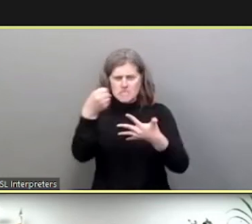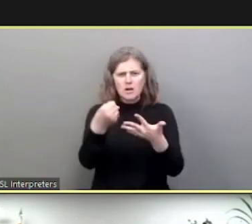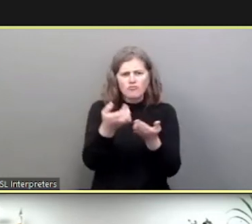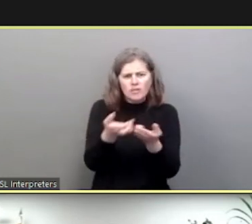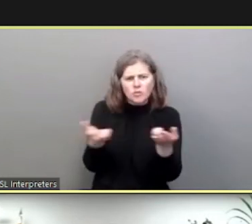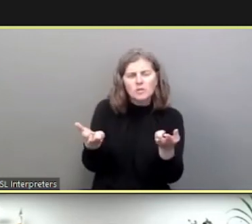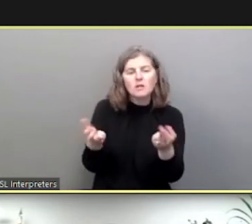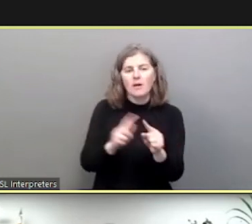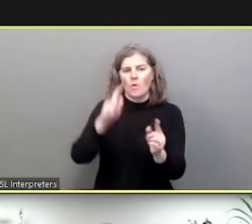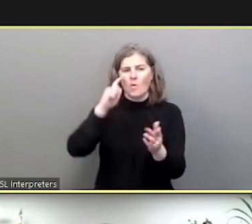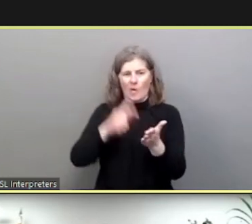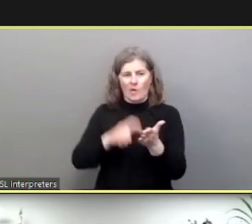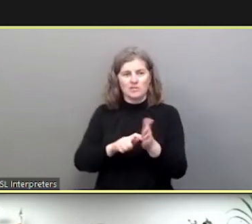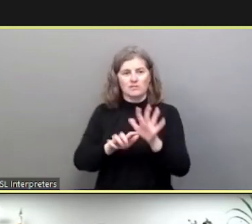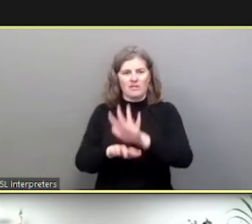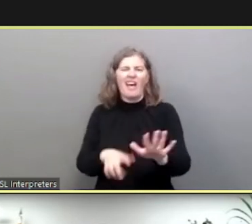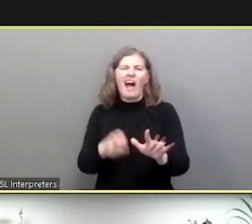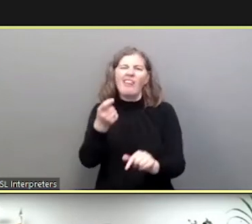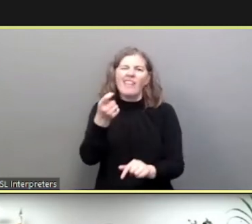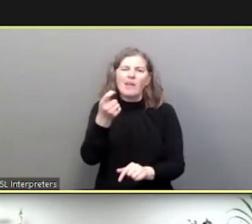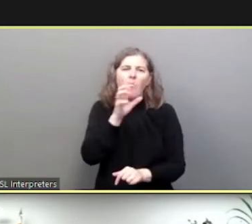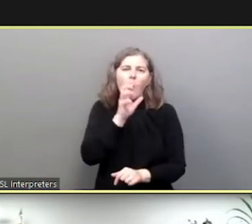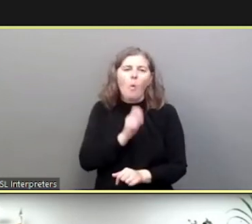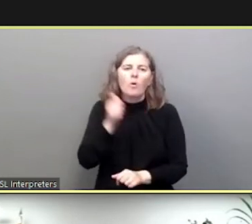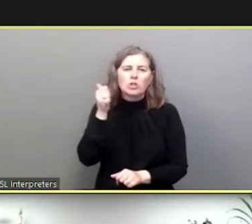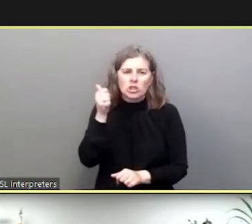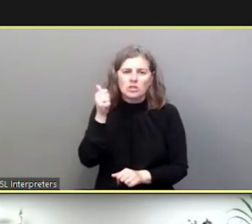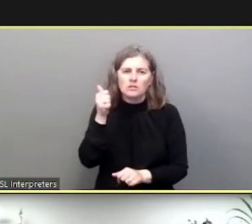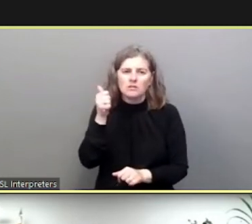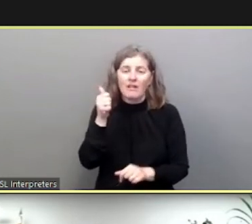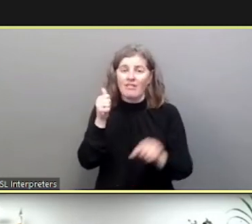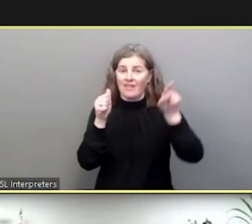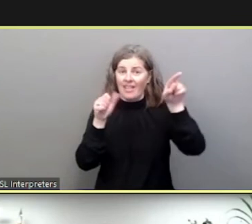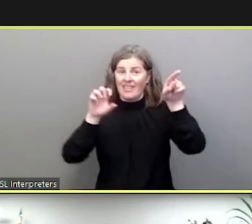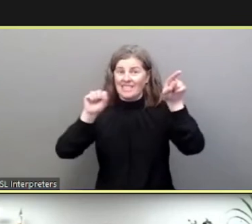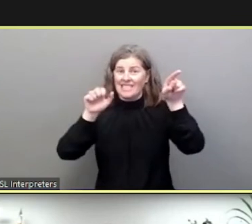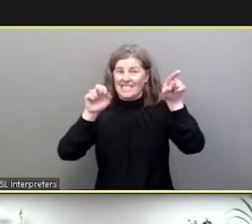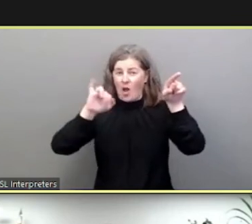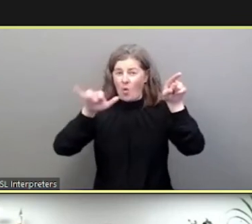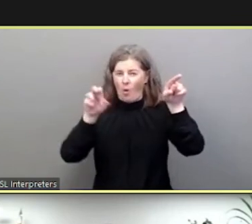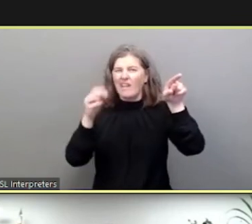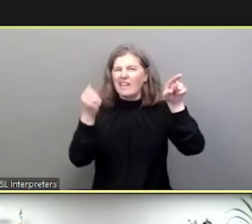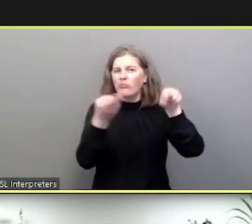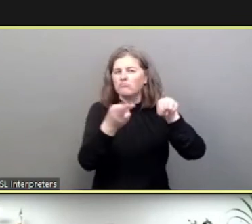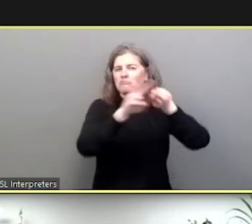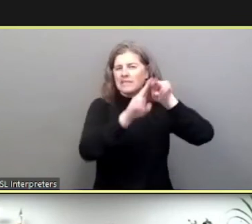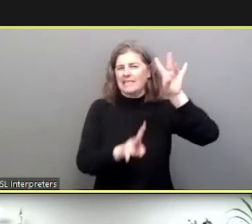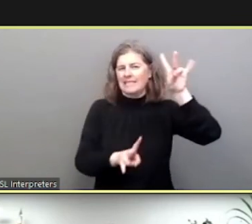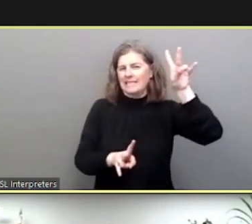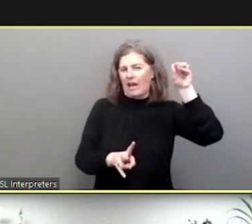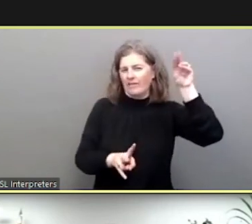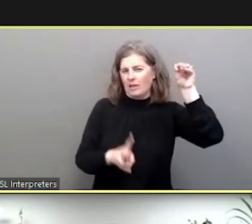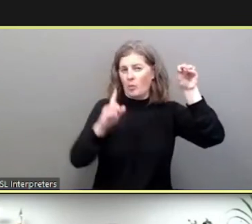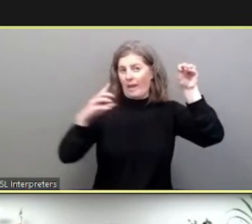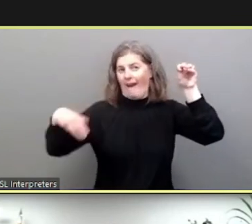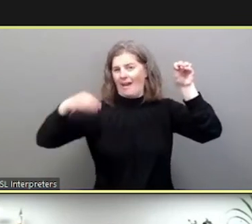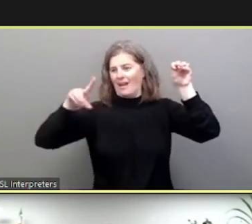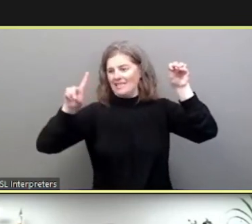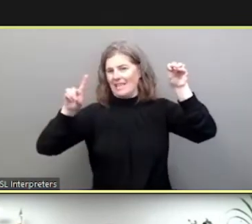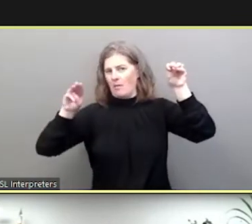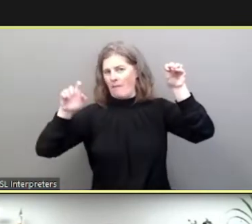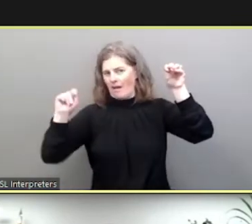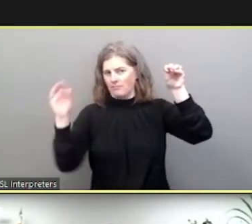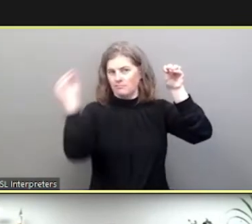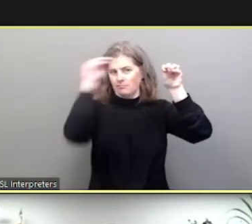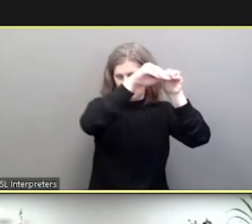can see, this is an older slide. So the San Juan number was actually in the 70s when we added the DMAT team, but